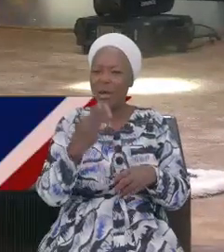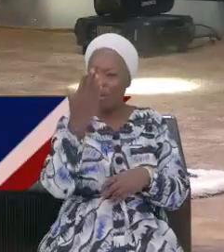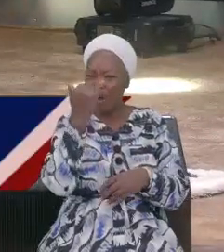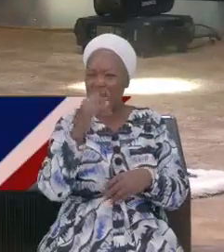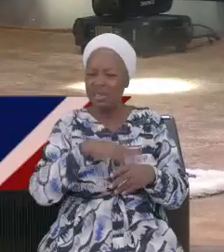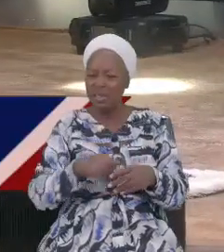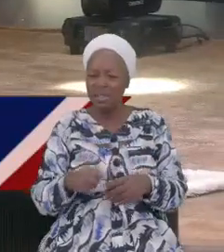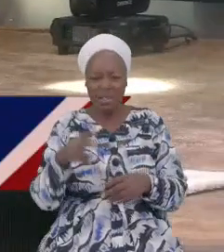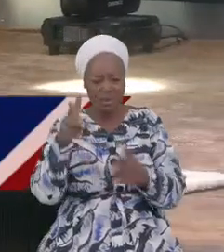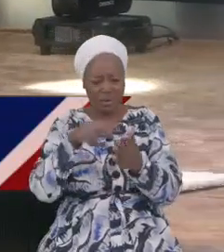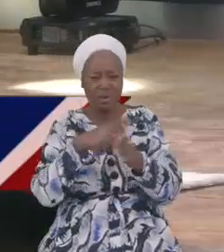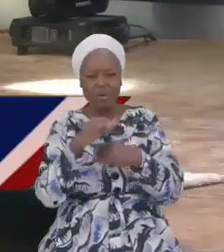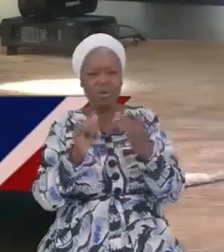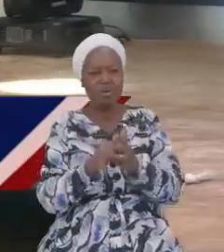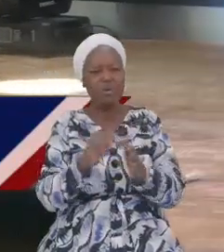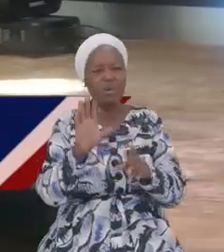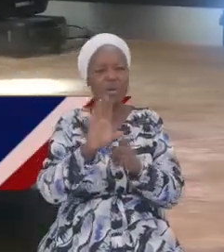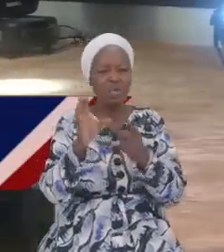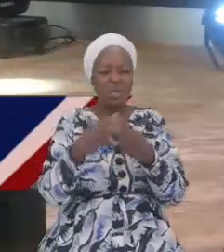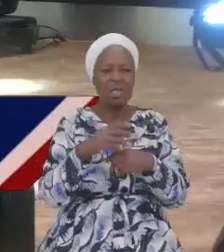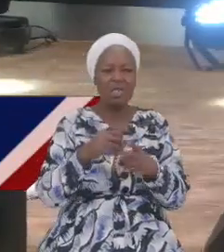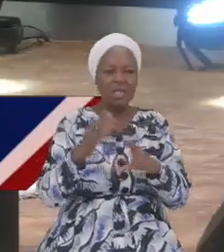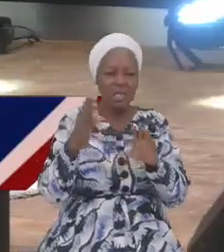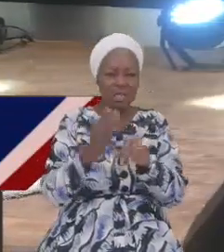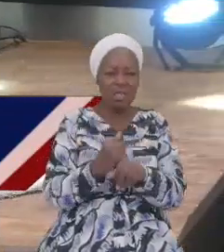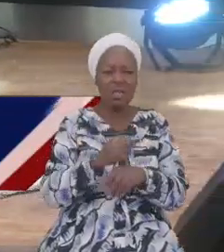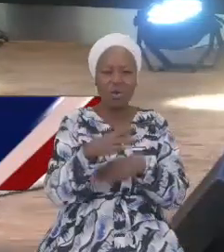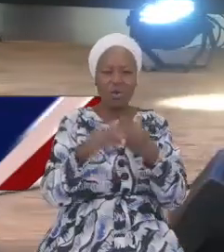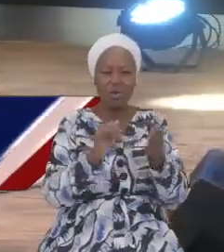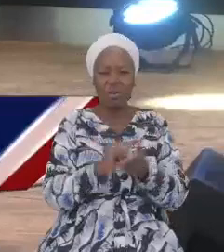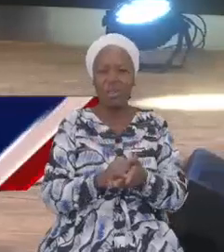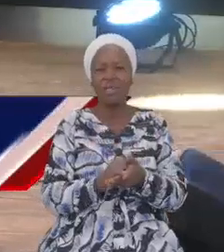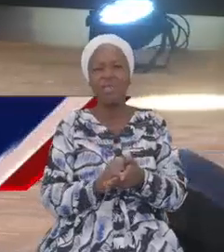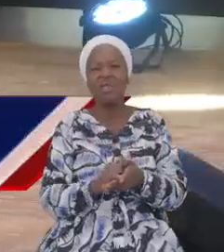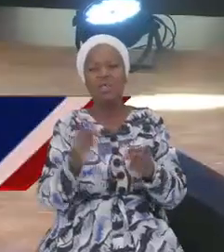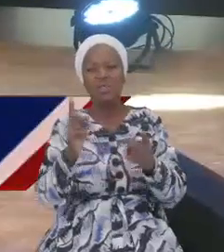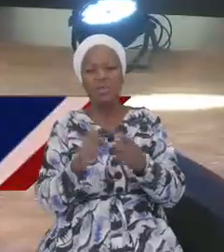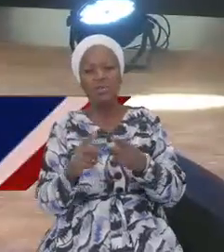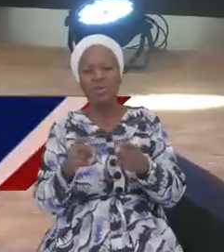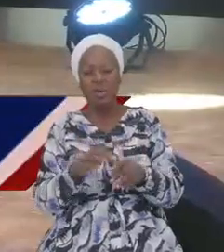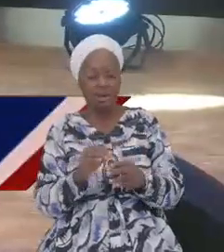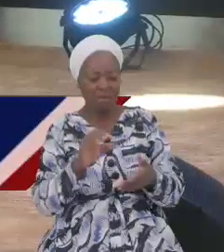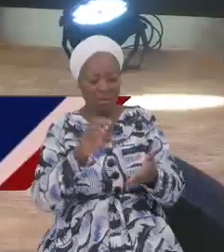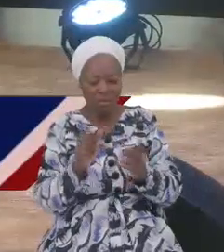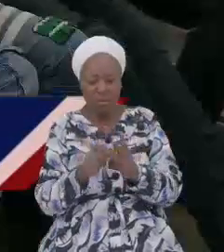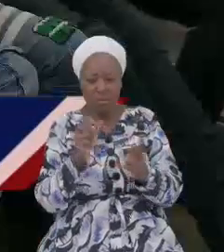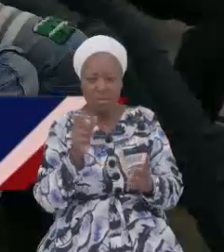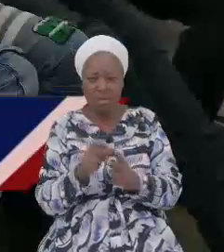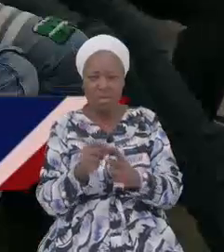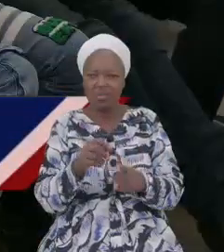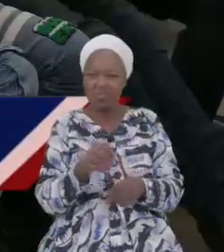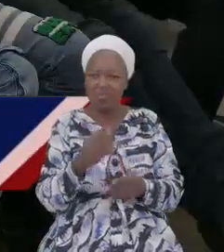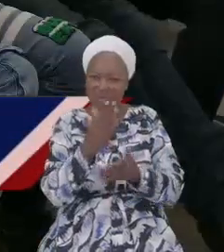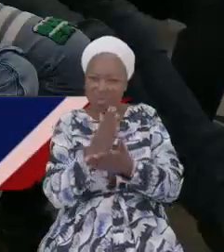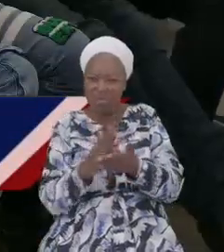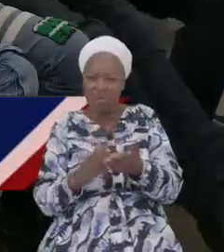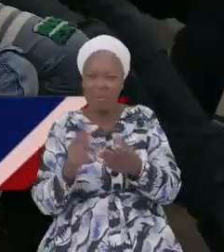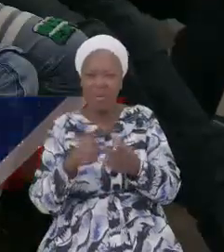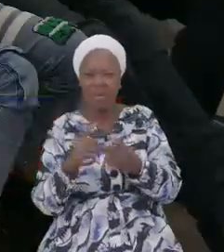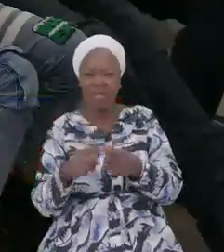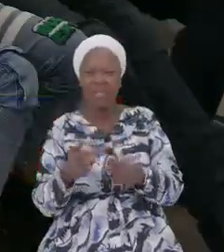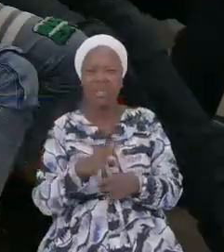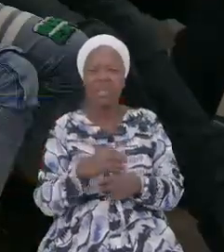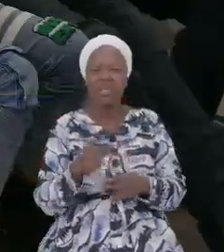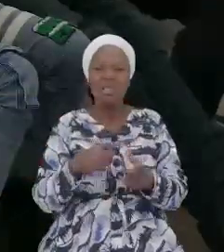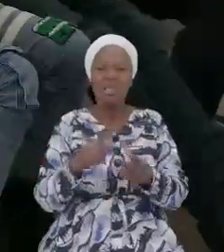they take away that faith. And then they go to the rest of the verse. They're looking for blessings, you